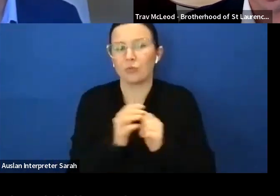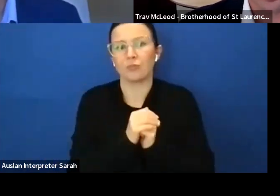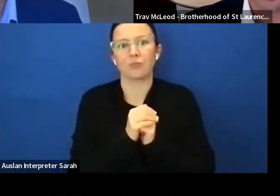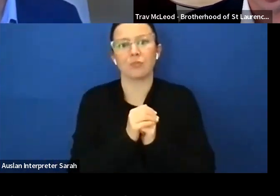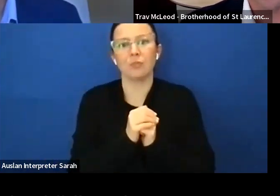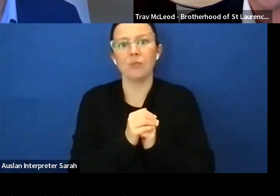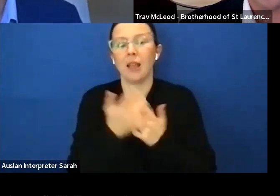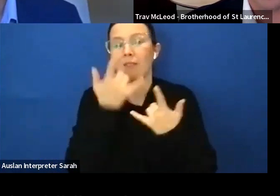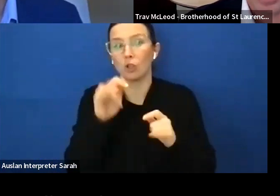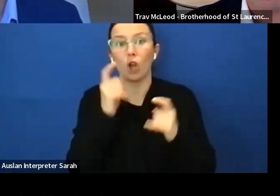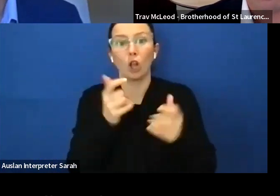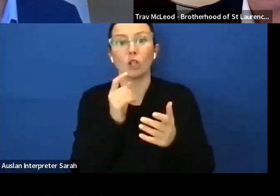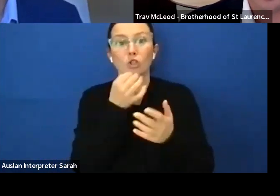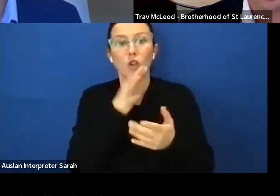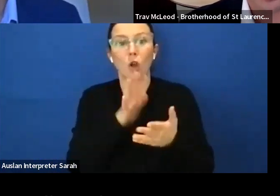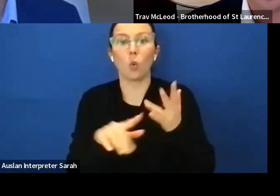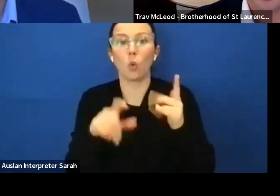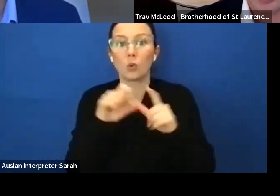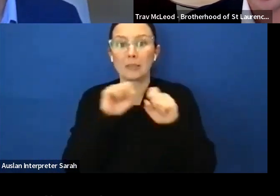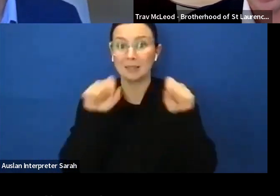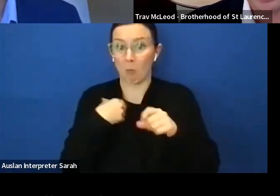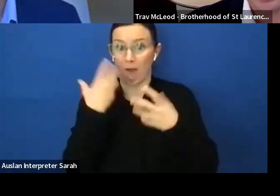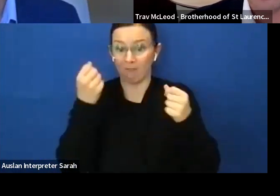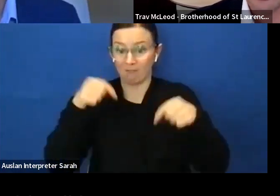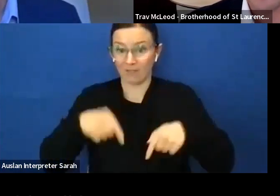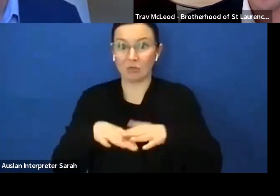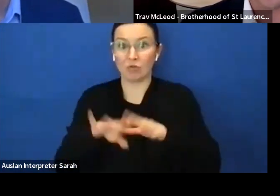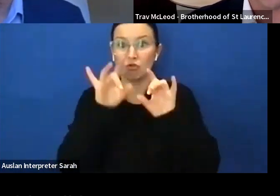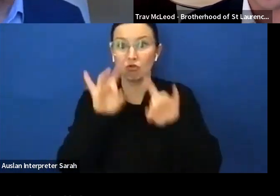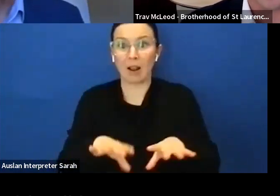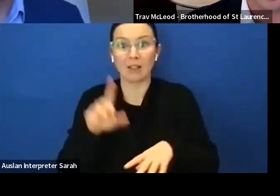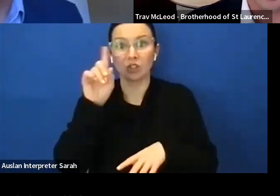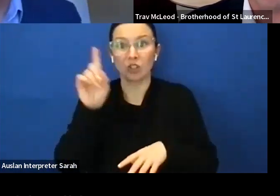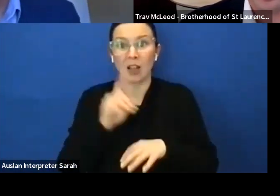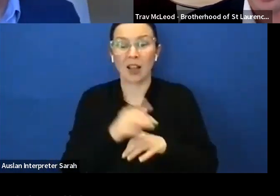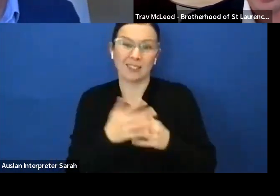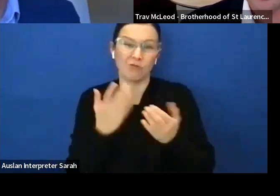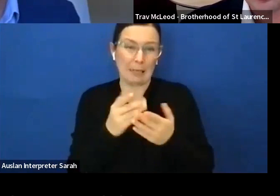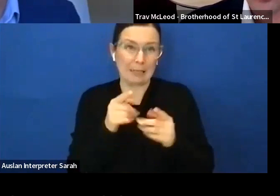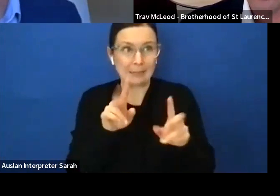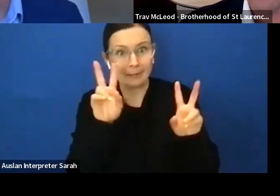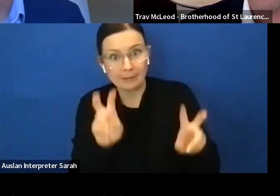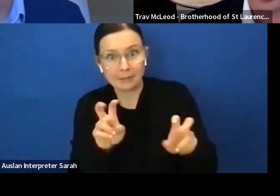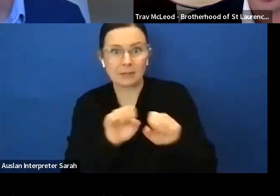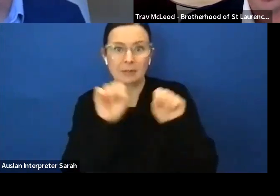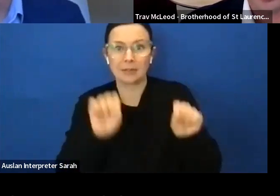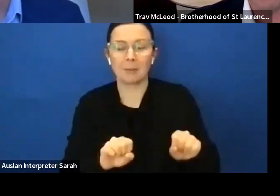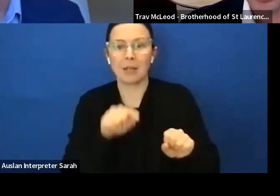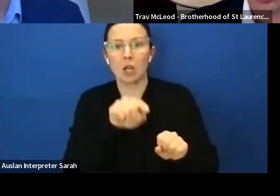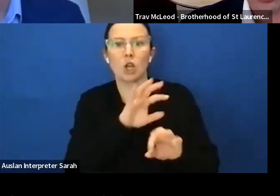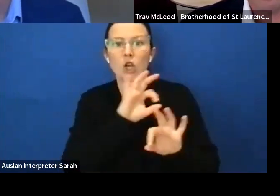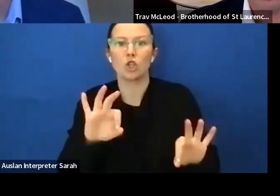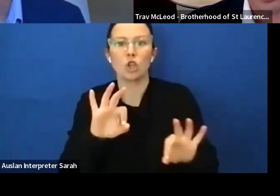Unfortunately, the early childhood system we have in Australia today, to the extent you could call it a system, is not fulfilling